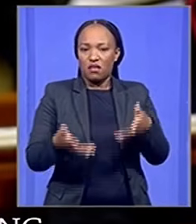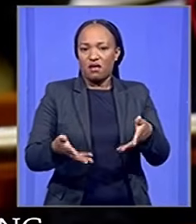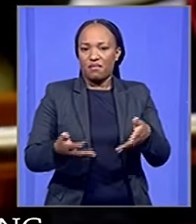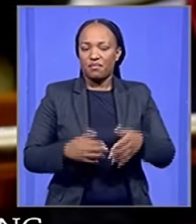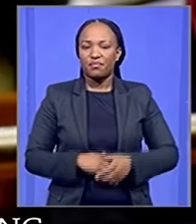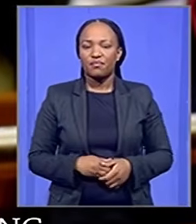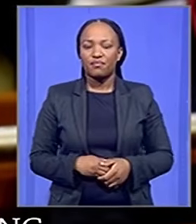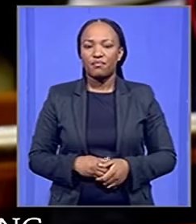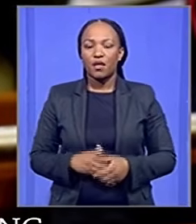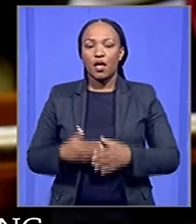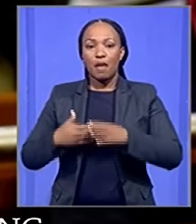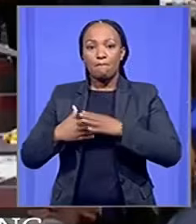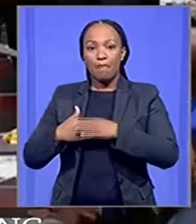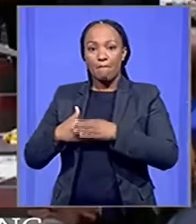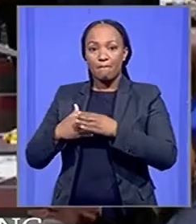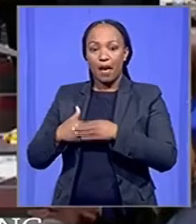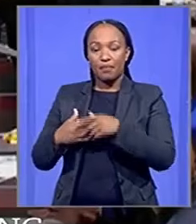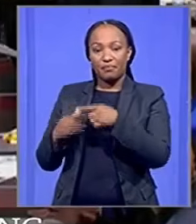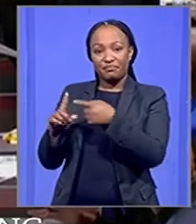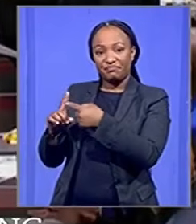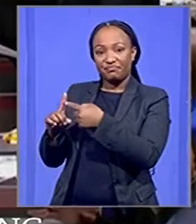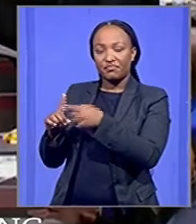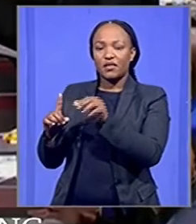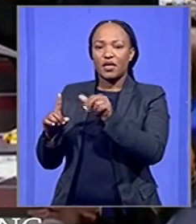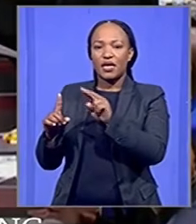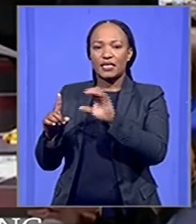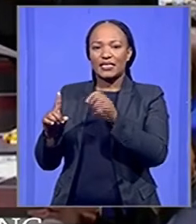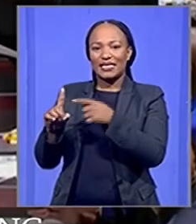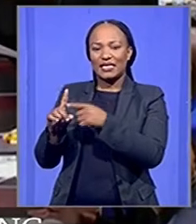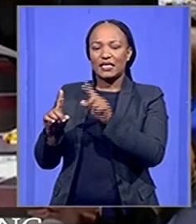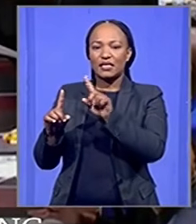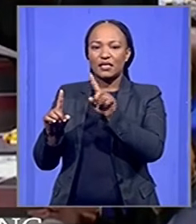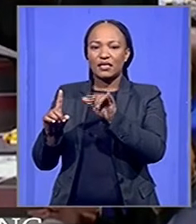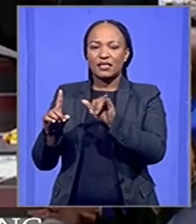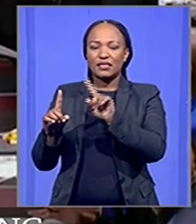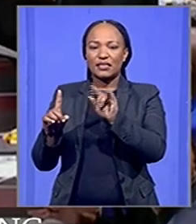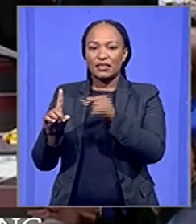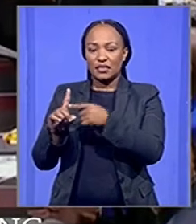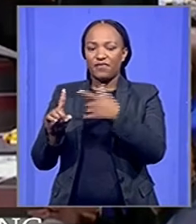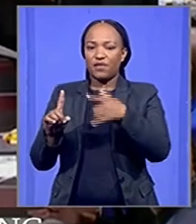Setho sa ANC Zizikodwa unkisitswe kano parlamenteng kajeno.